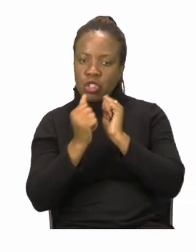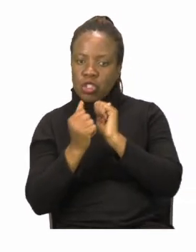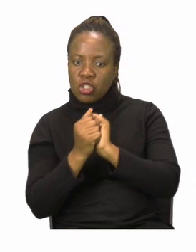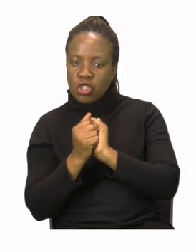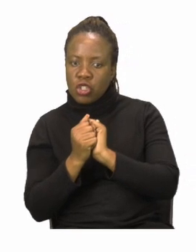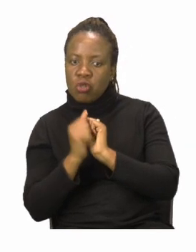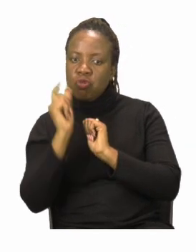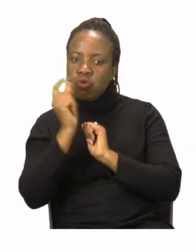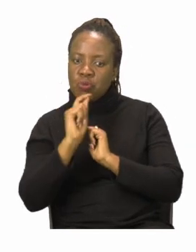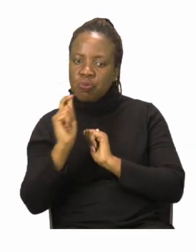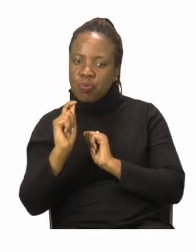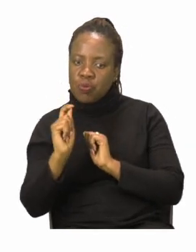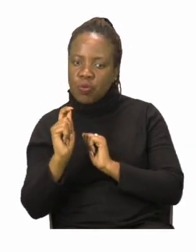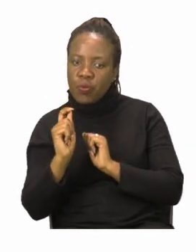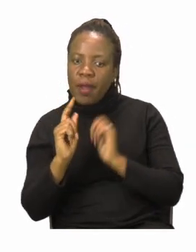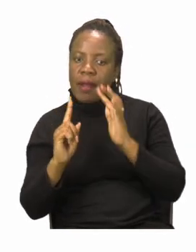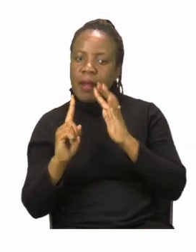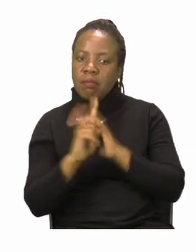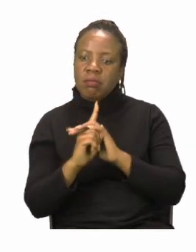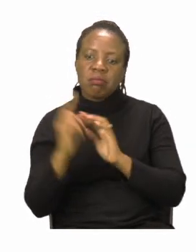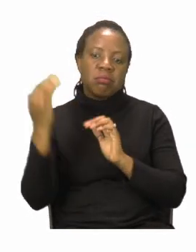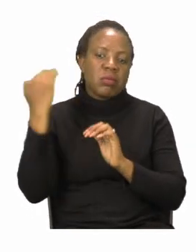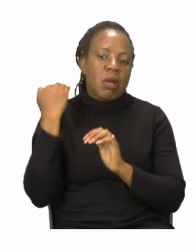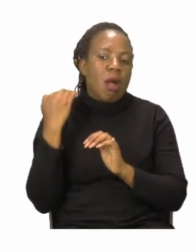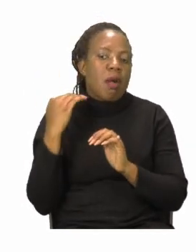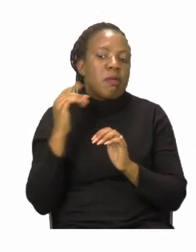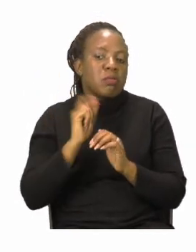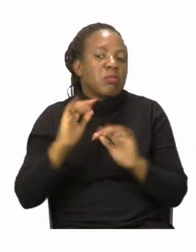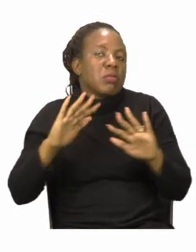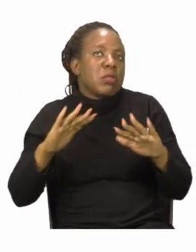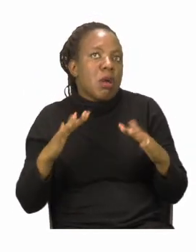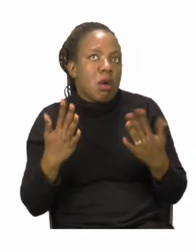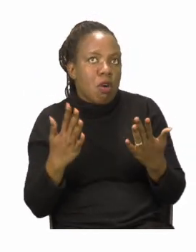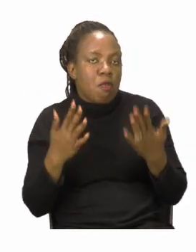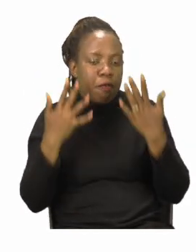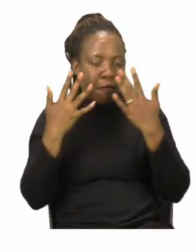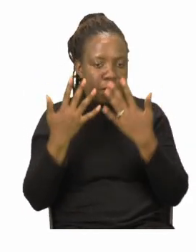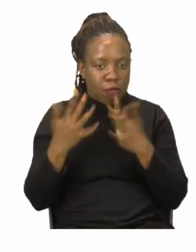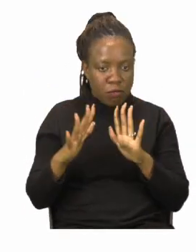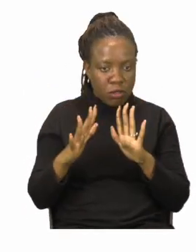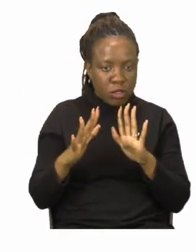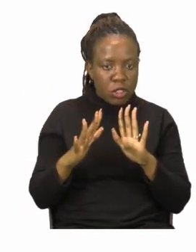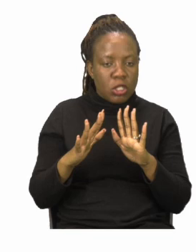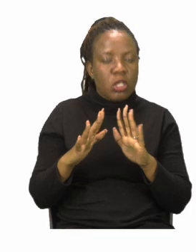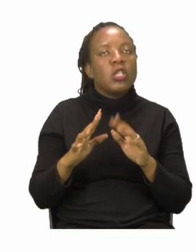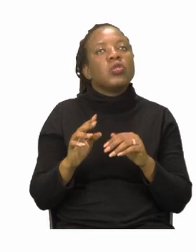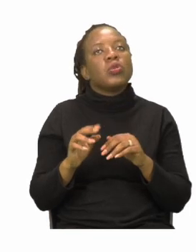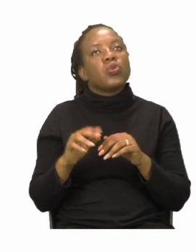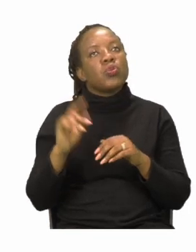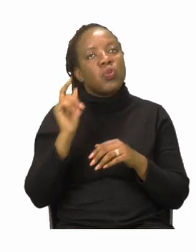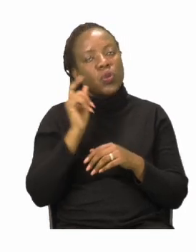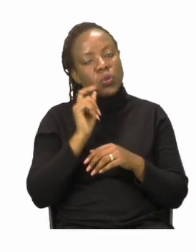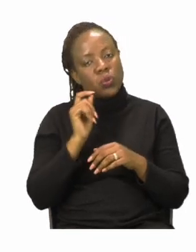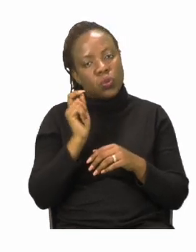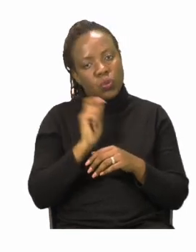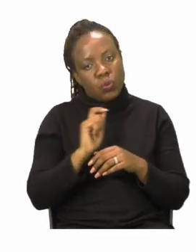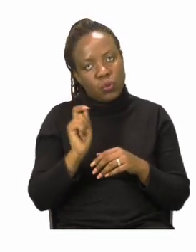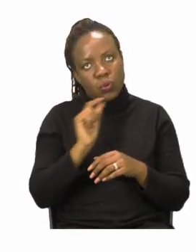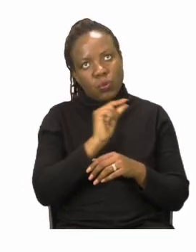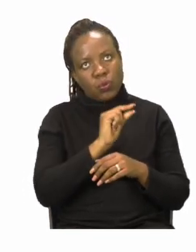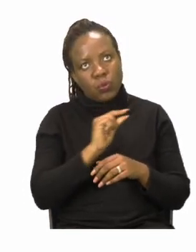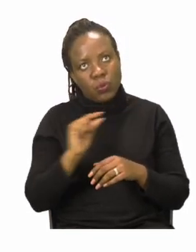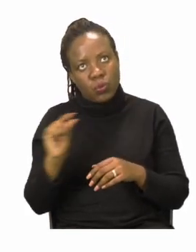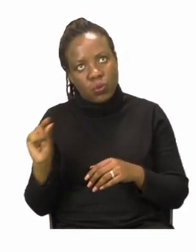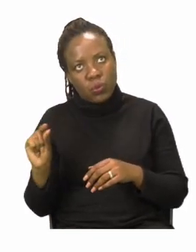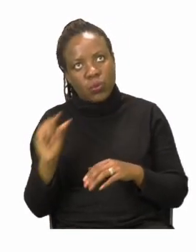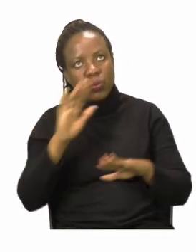it. Let's quickly look at the example. So, the example of the word is